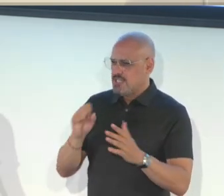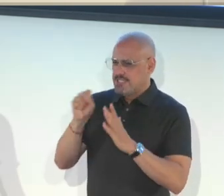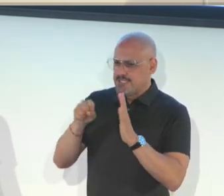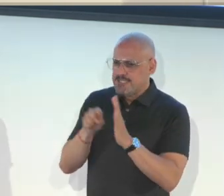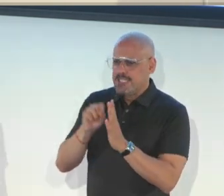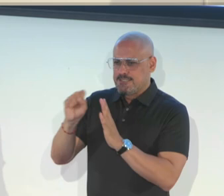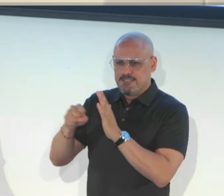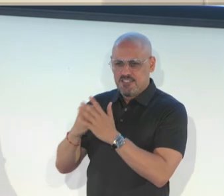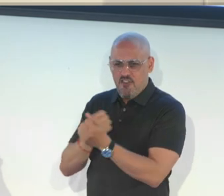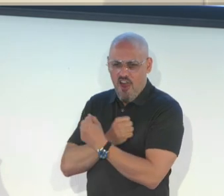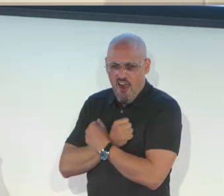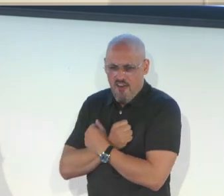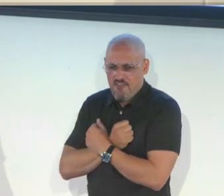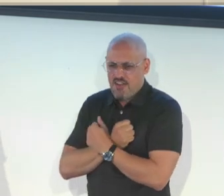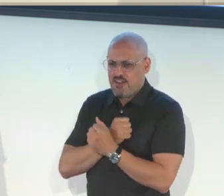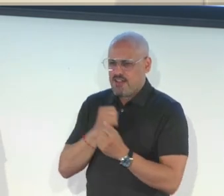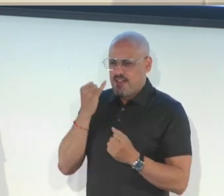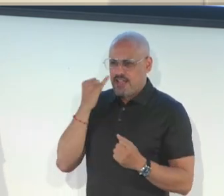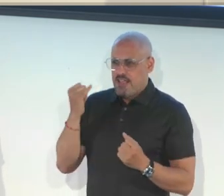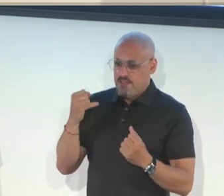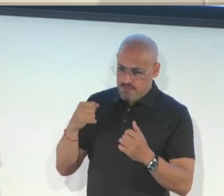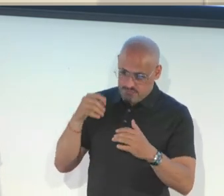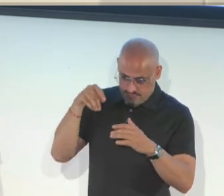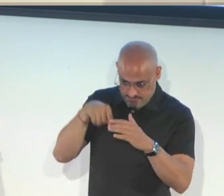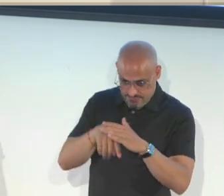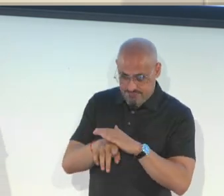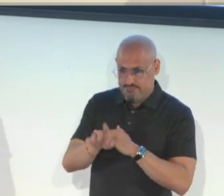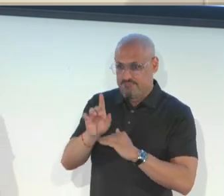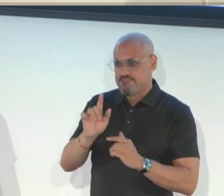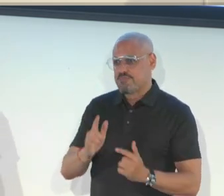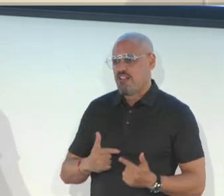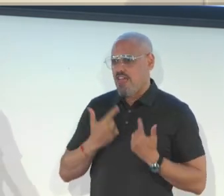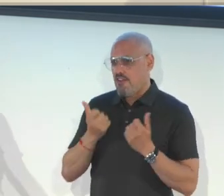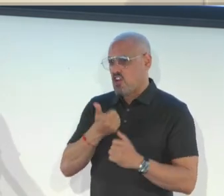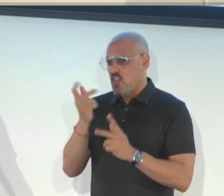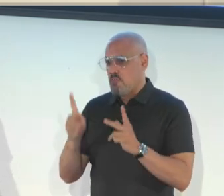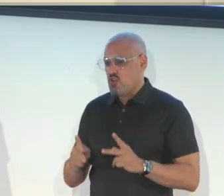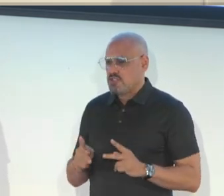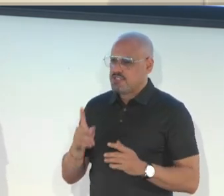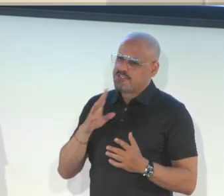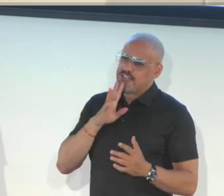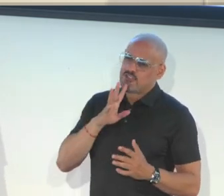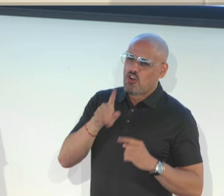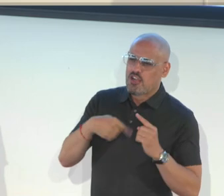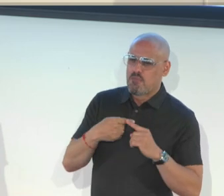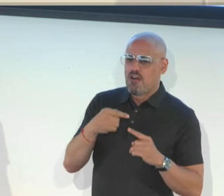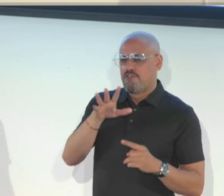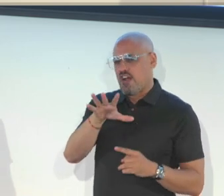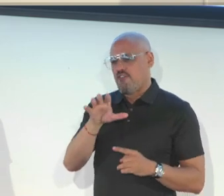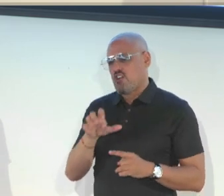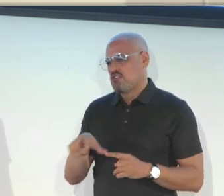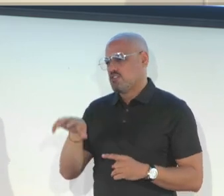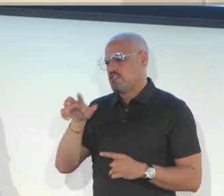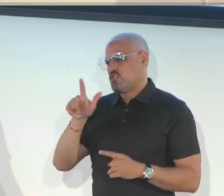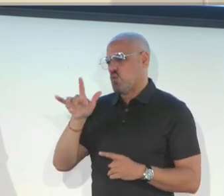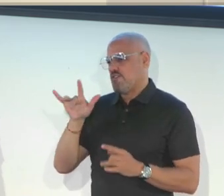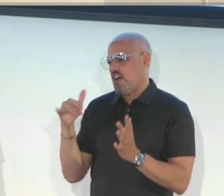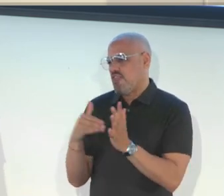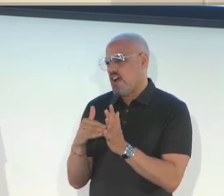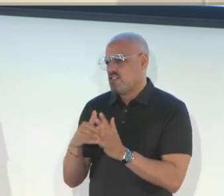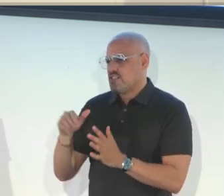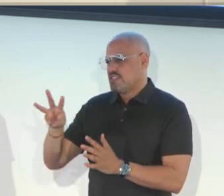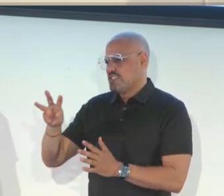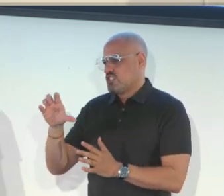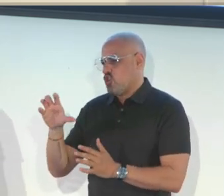seasons of love? How do you measure a year in the life of someone else? And they talk about it being 525,600 minutes,